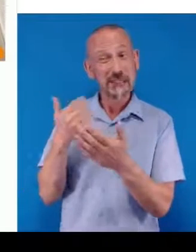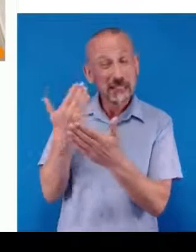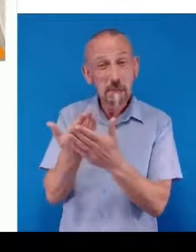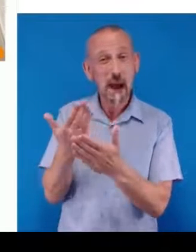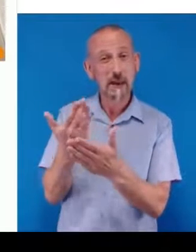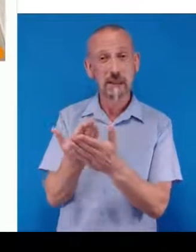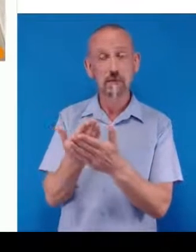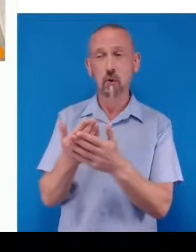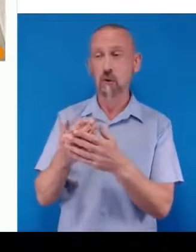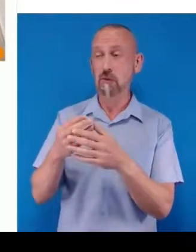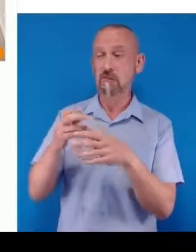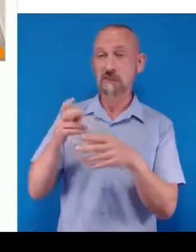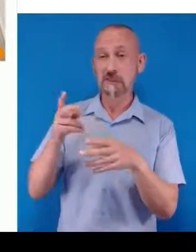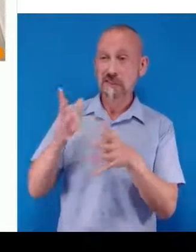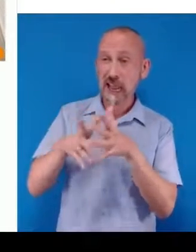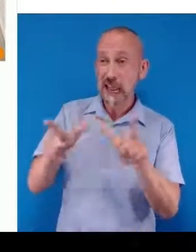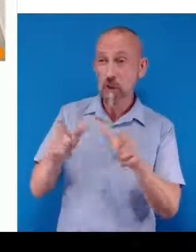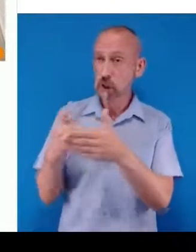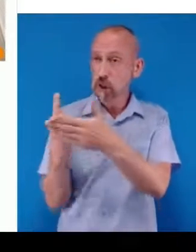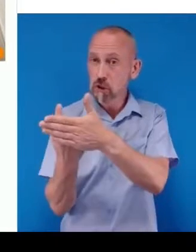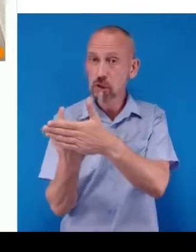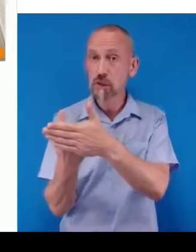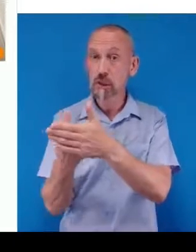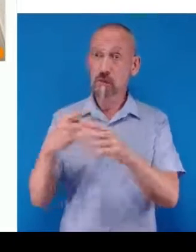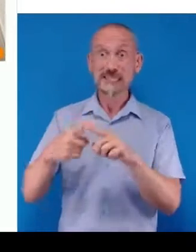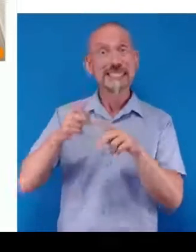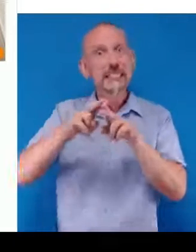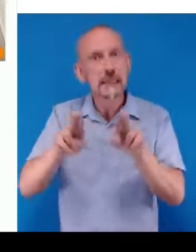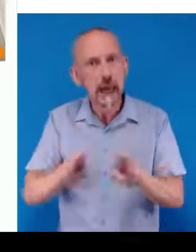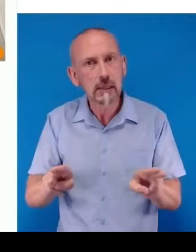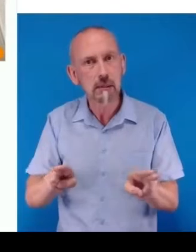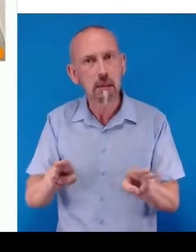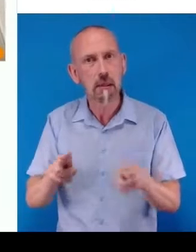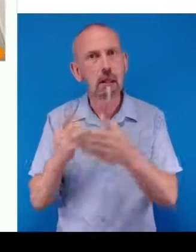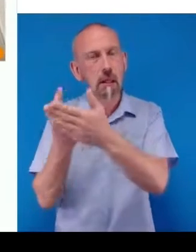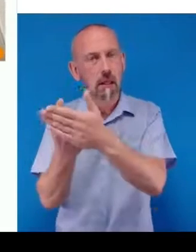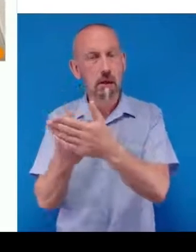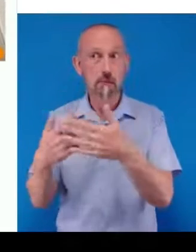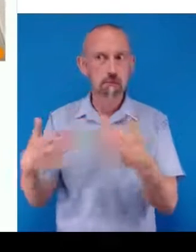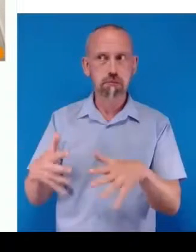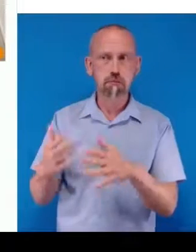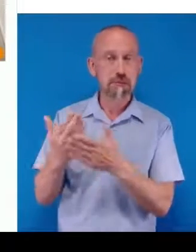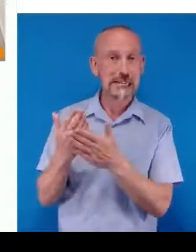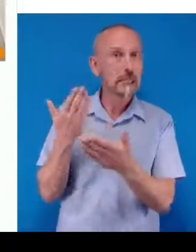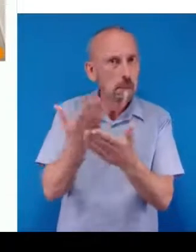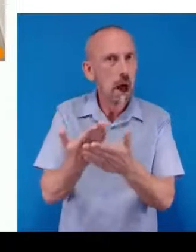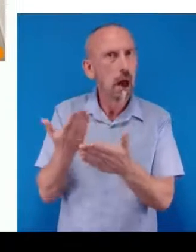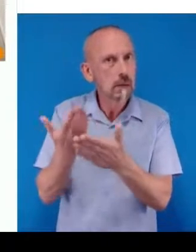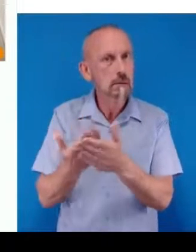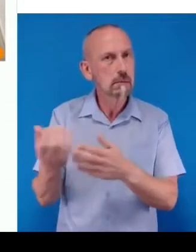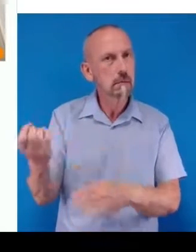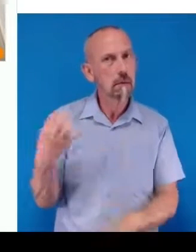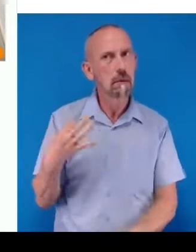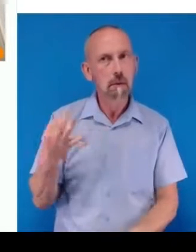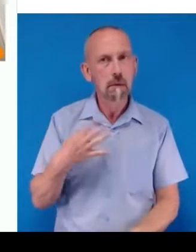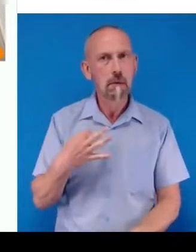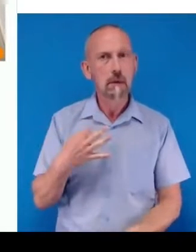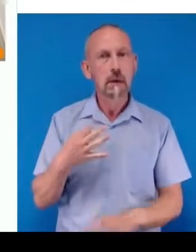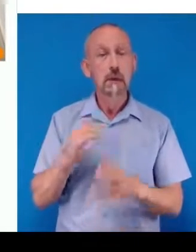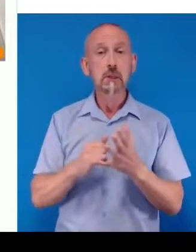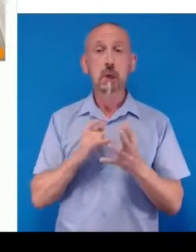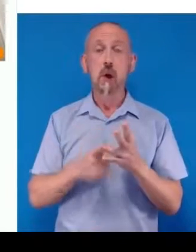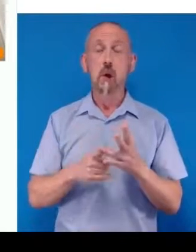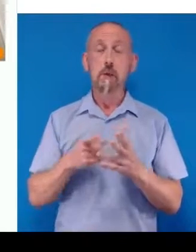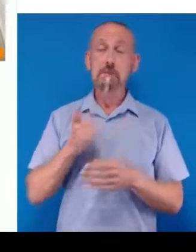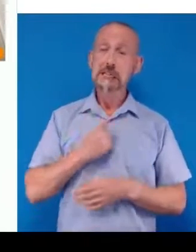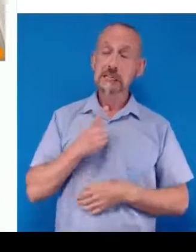has really surged as well. What I'm finding, I don't claim to be a huge expert, but I work